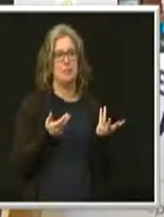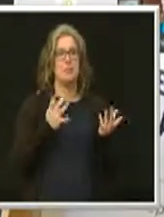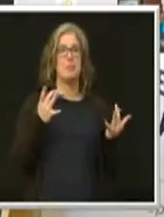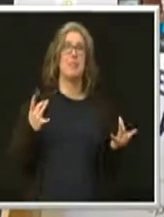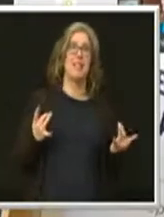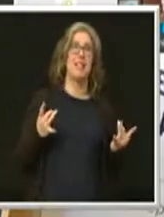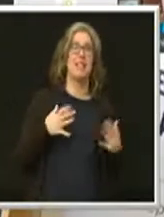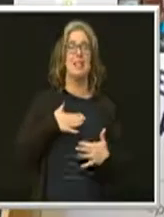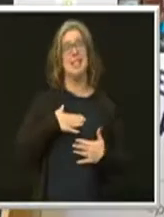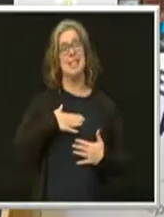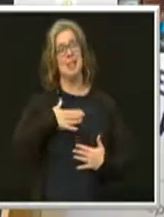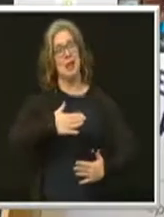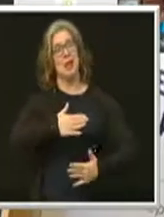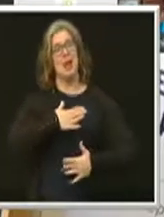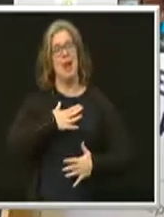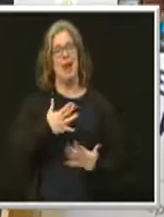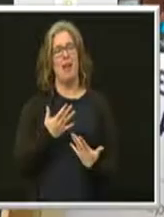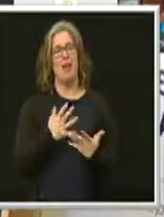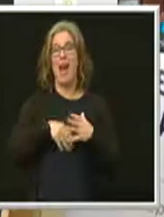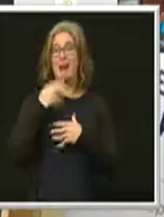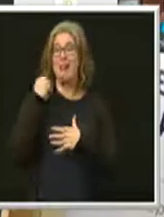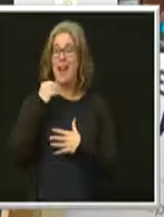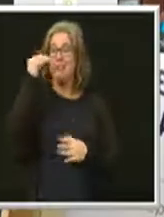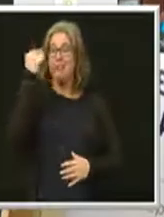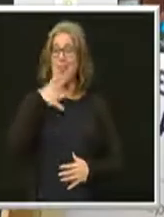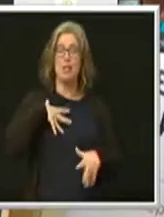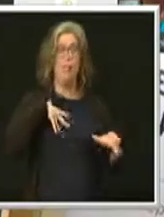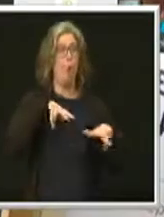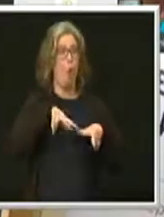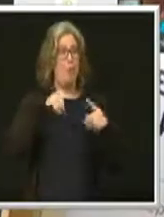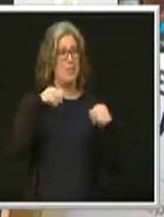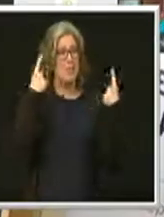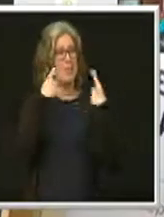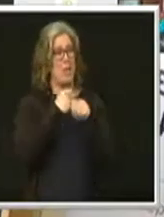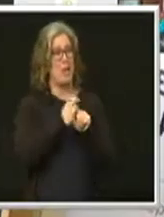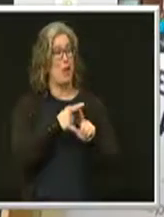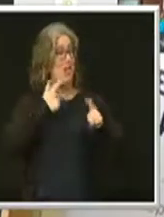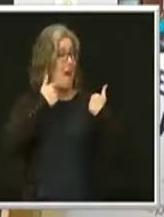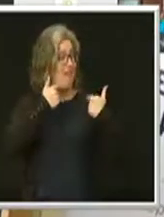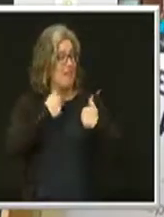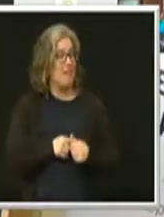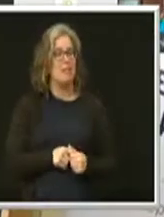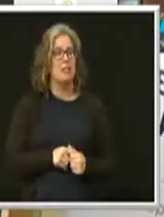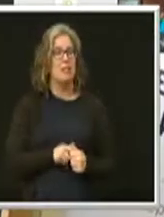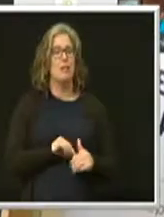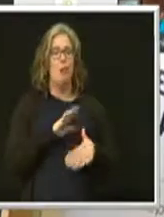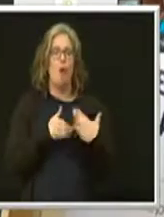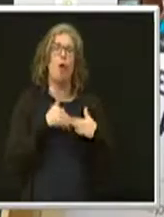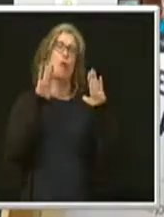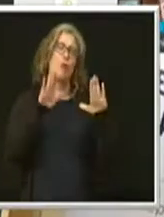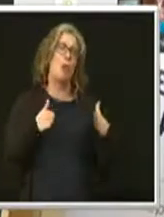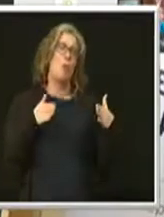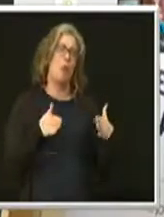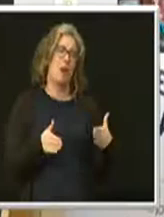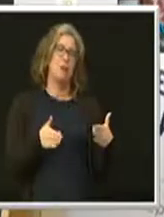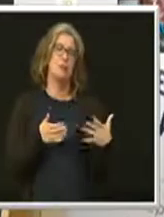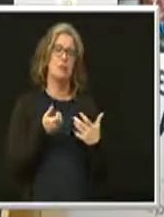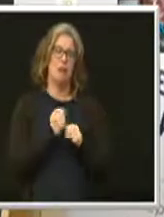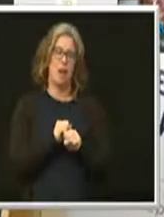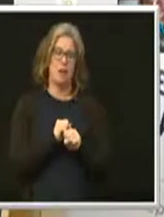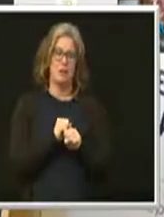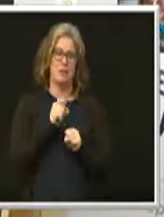meditating, taking deep breaths, getting outside, getting some sunshine and walking, doing something that makes you laugh are all great ways to really try to